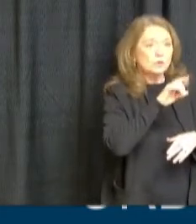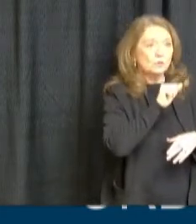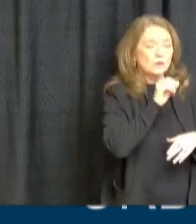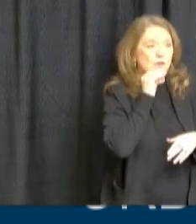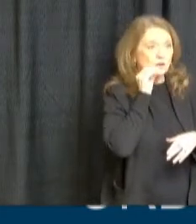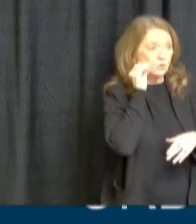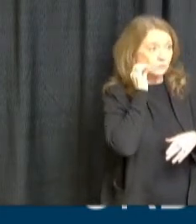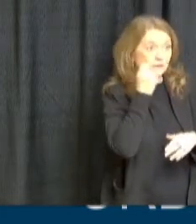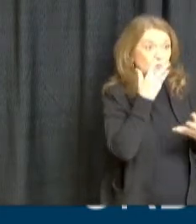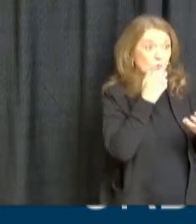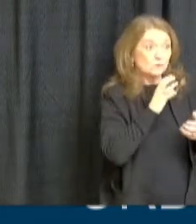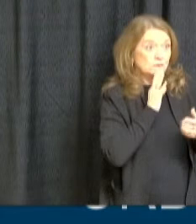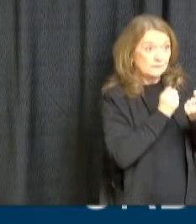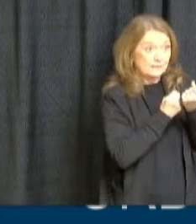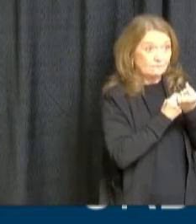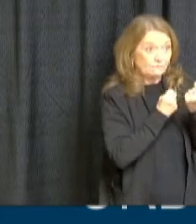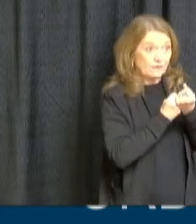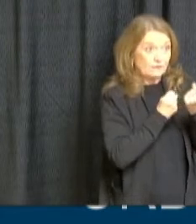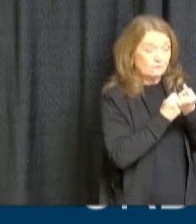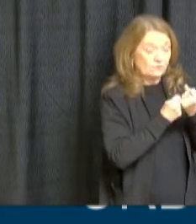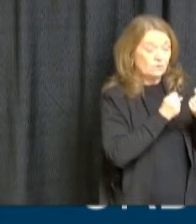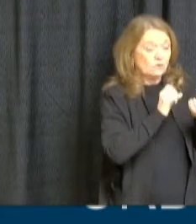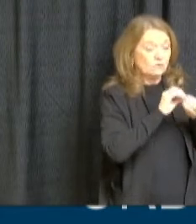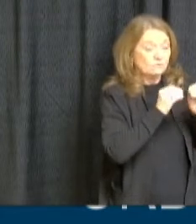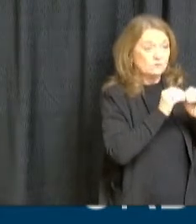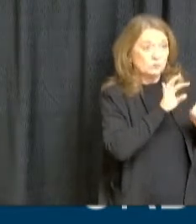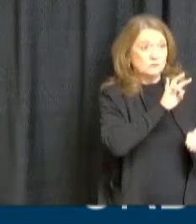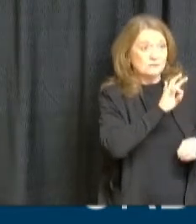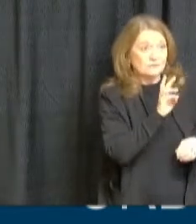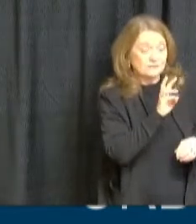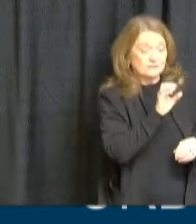in the audience wish to speak in favor of ordinance 76?